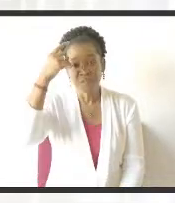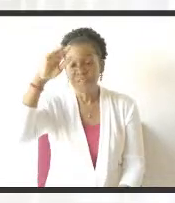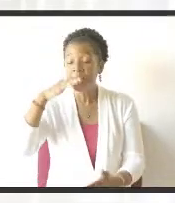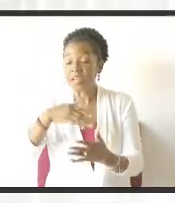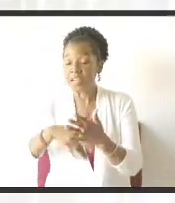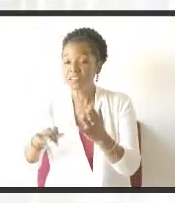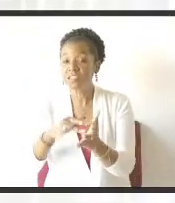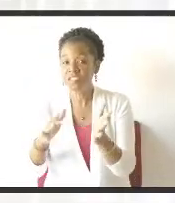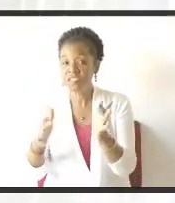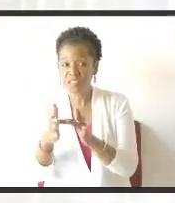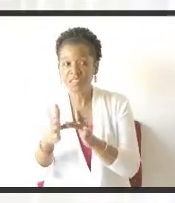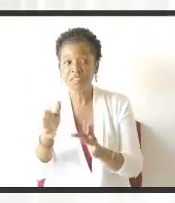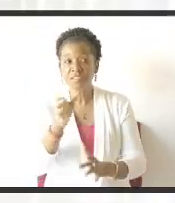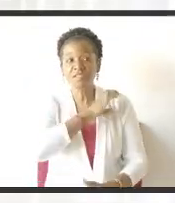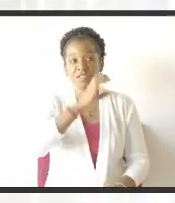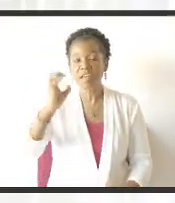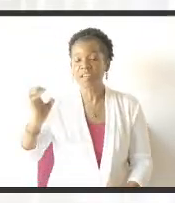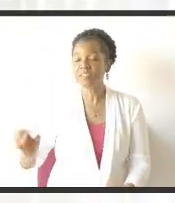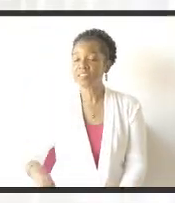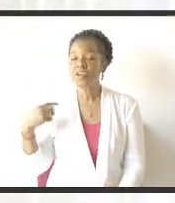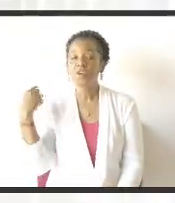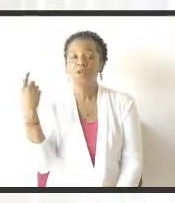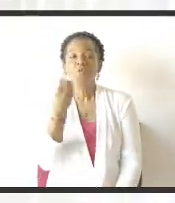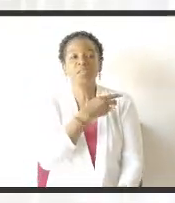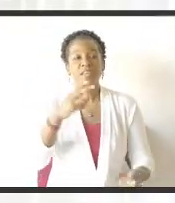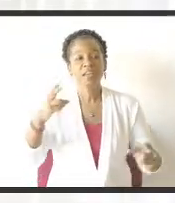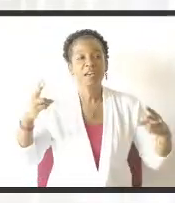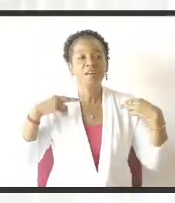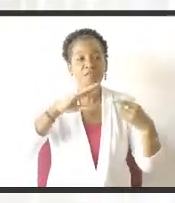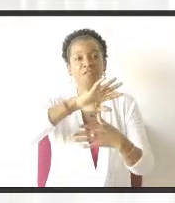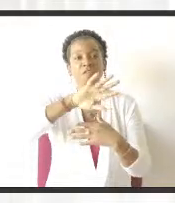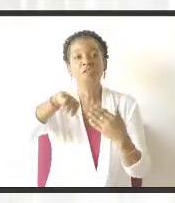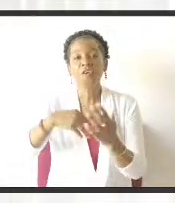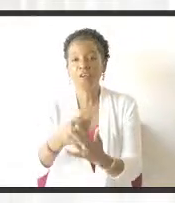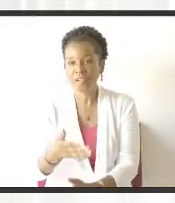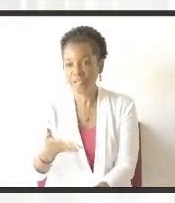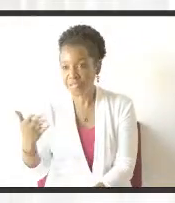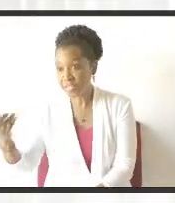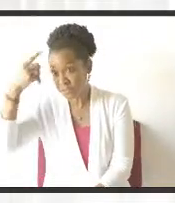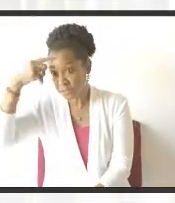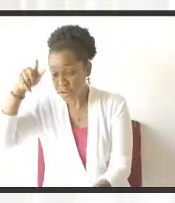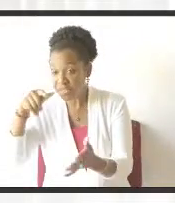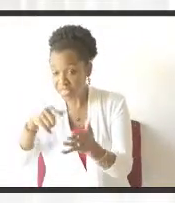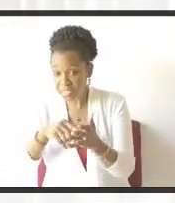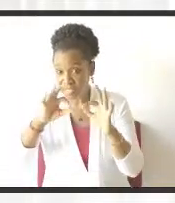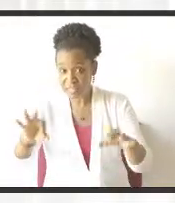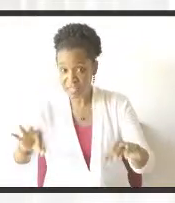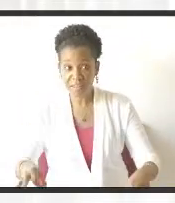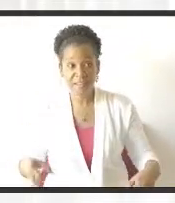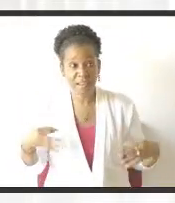things that pertain to what? To life and to godliness.